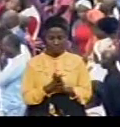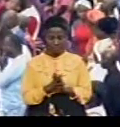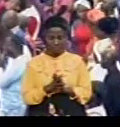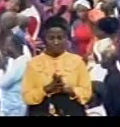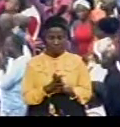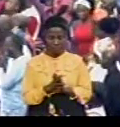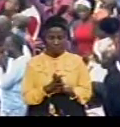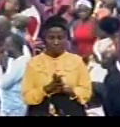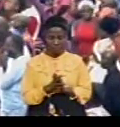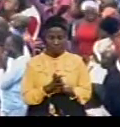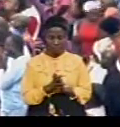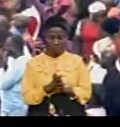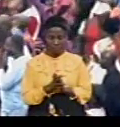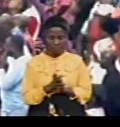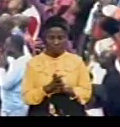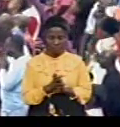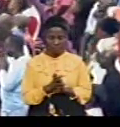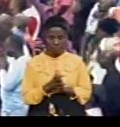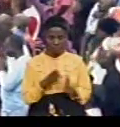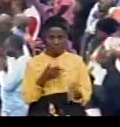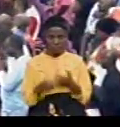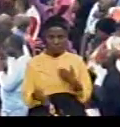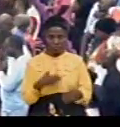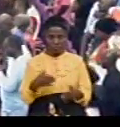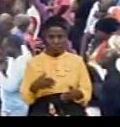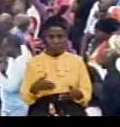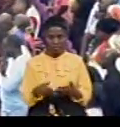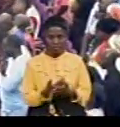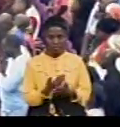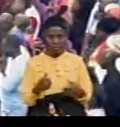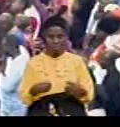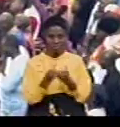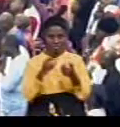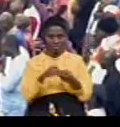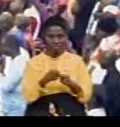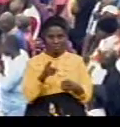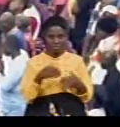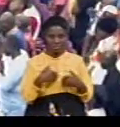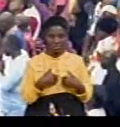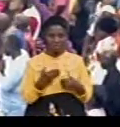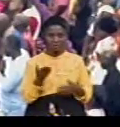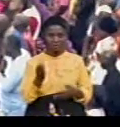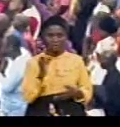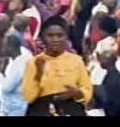No matter the new challenge you are facing, there's a new grace available for that challenge.